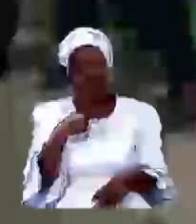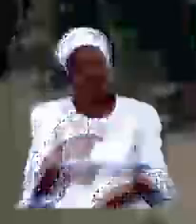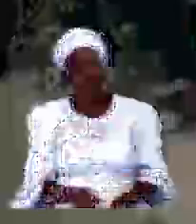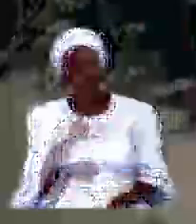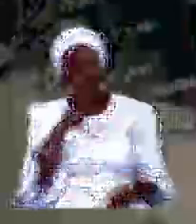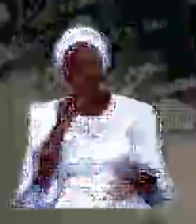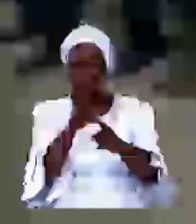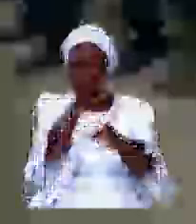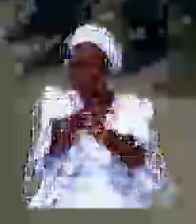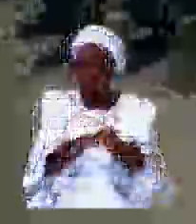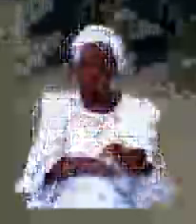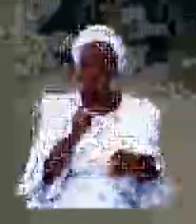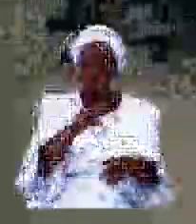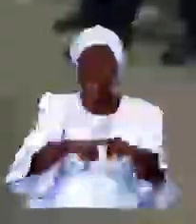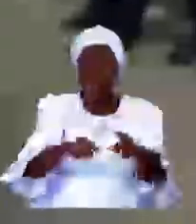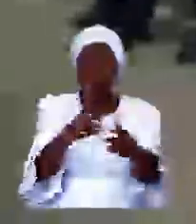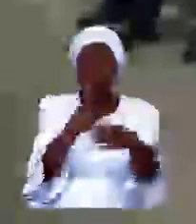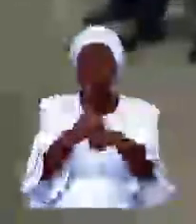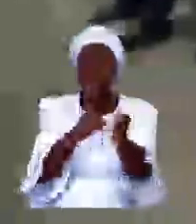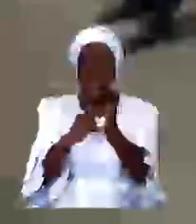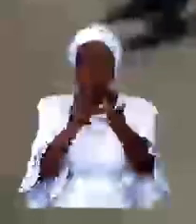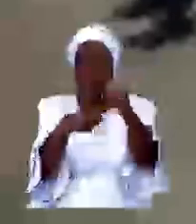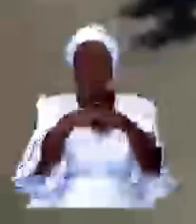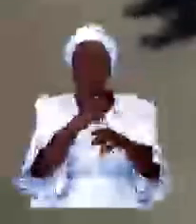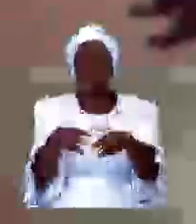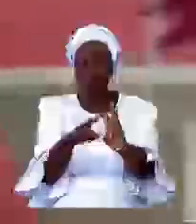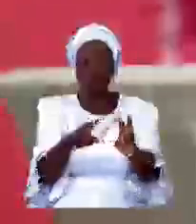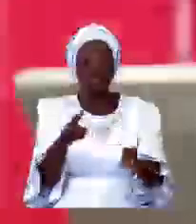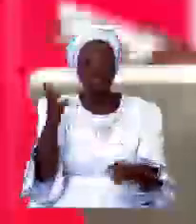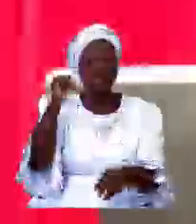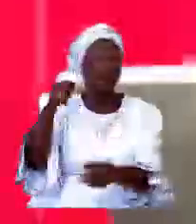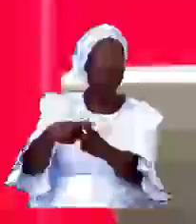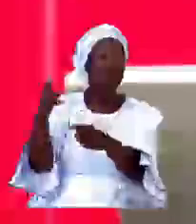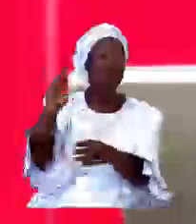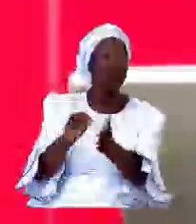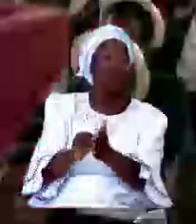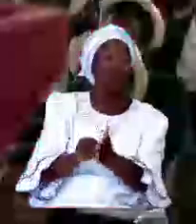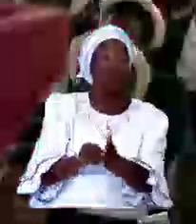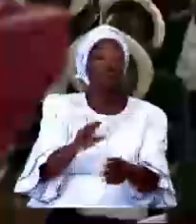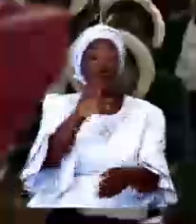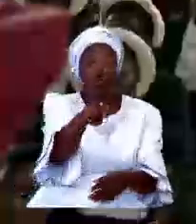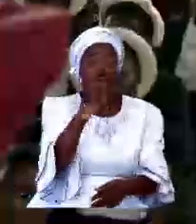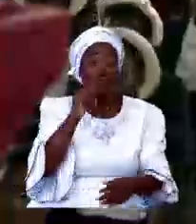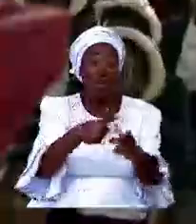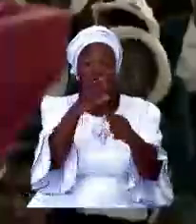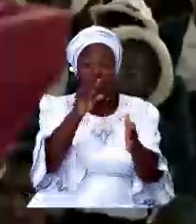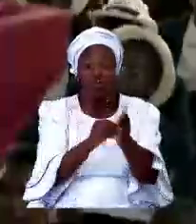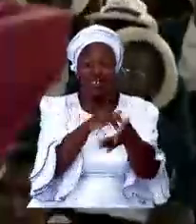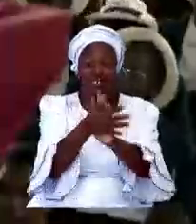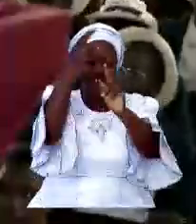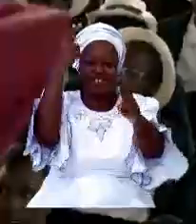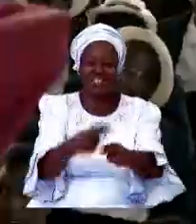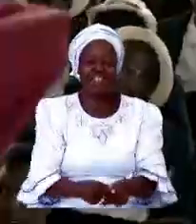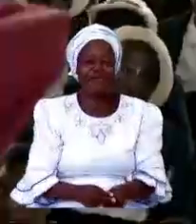Nobody will say, you're sluggish, you cannot make it, come out of the way. They will run their